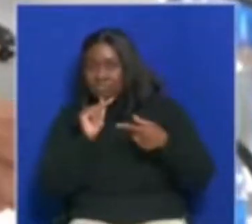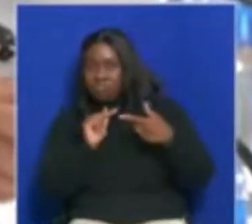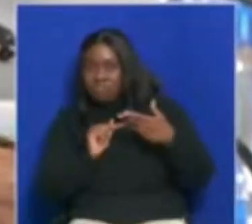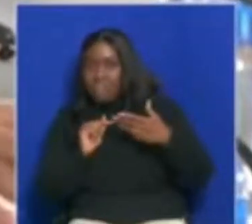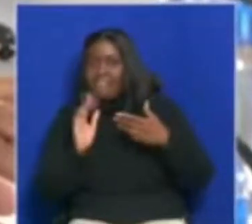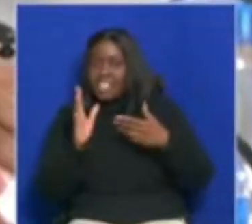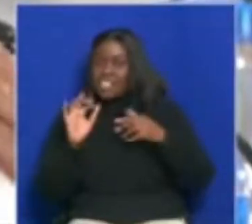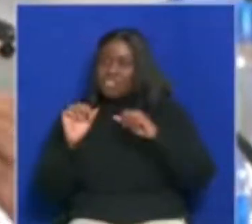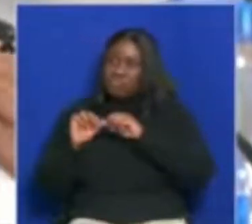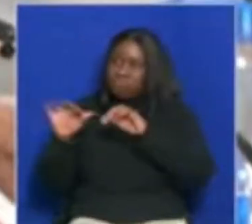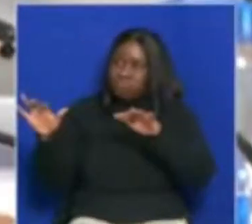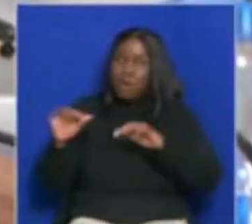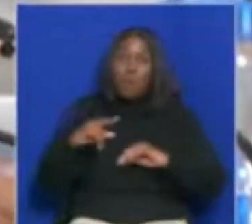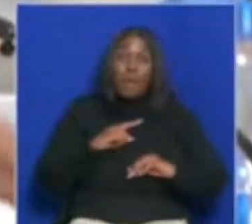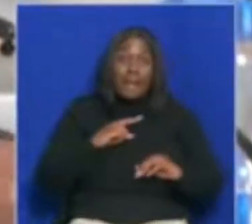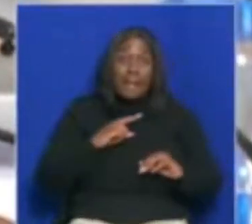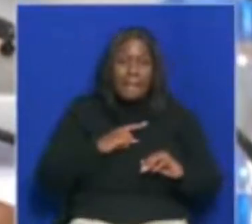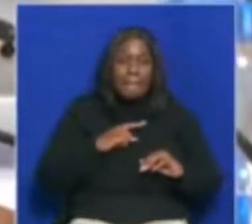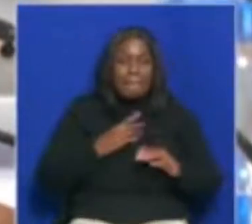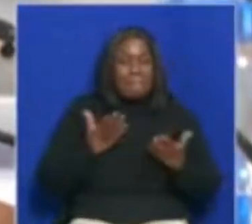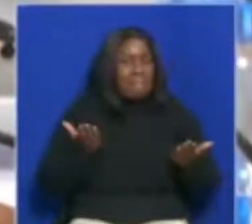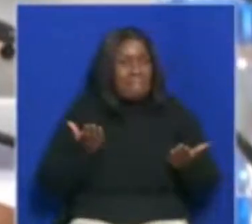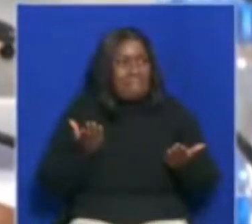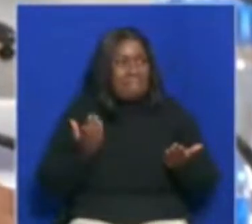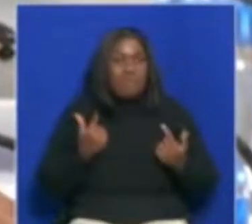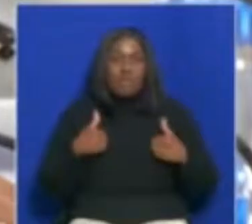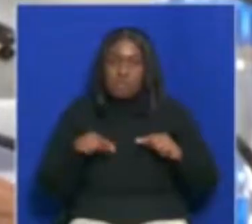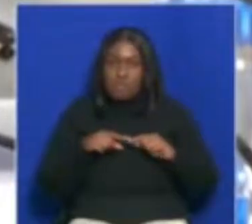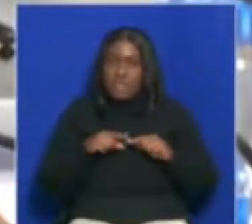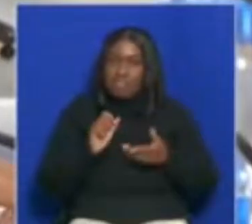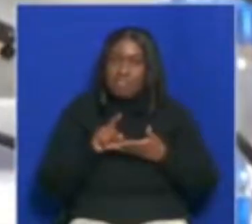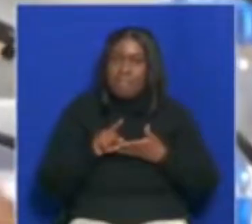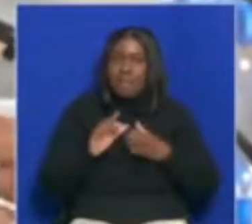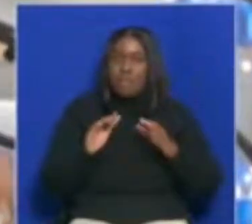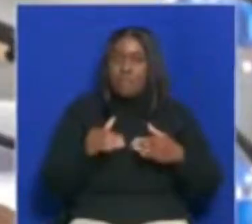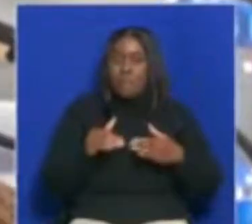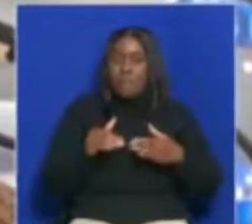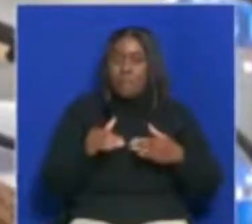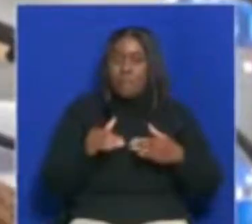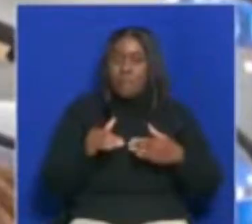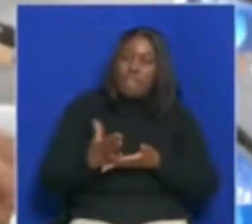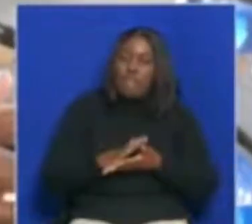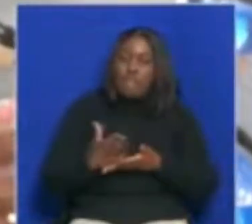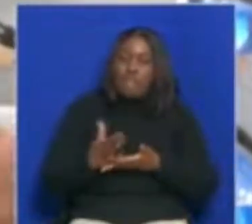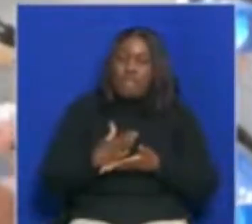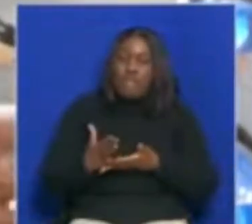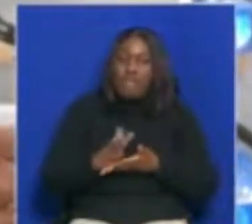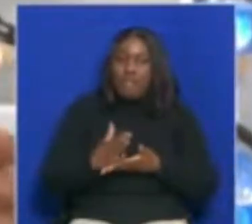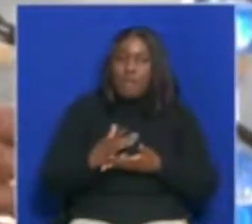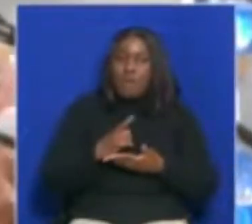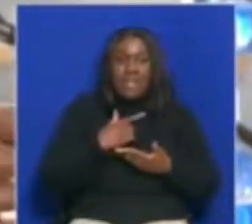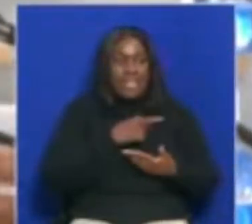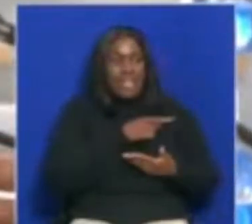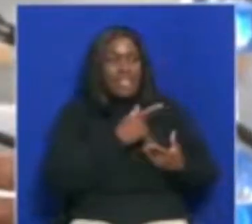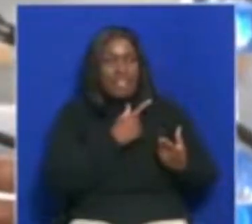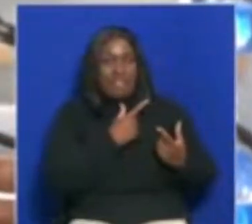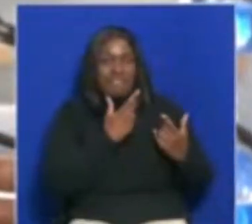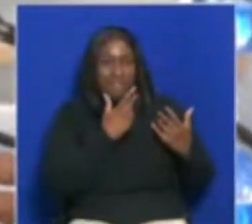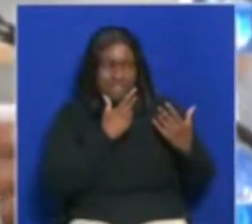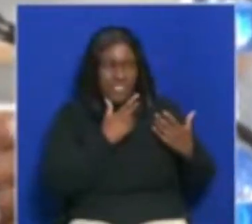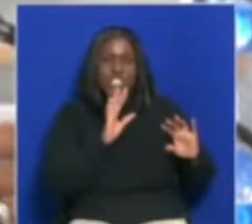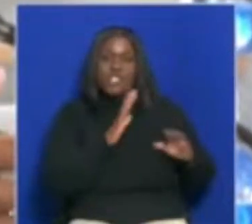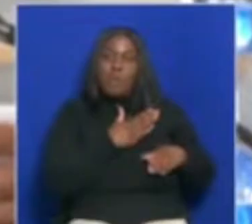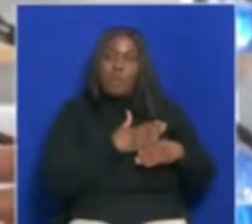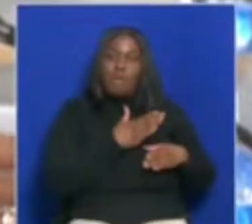is, well, we shared in the group because to say we've done this operation. Is that something that you're